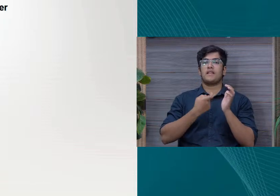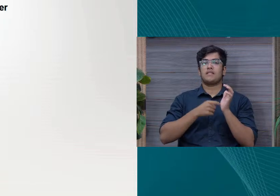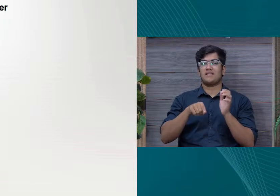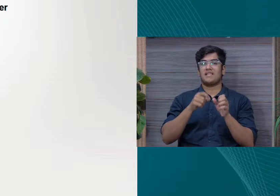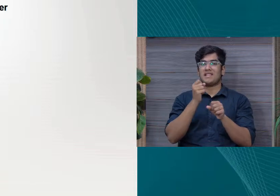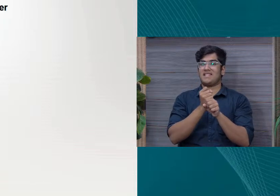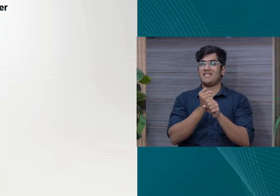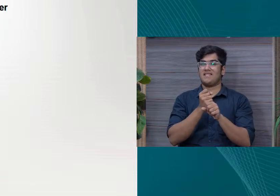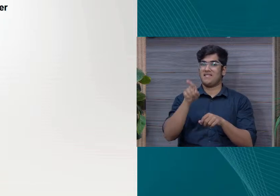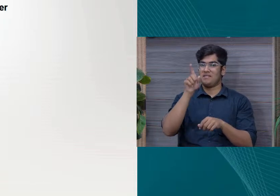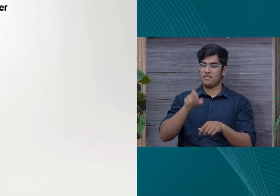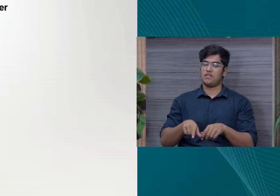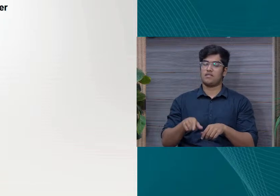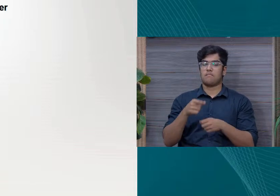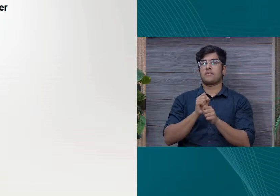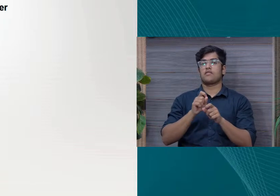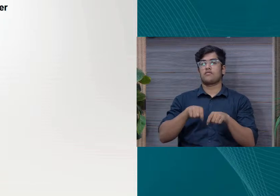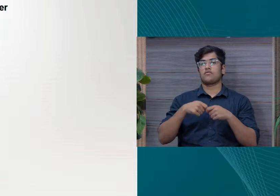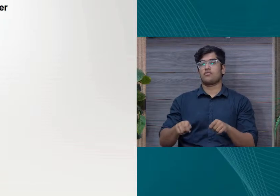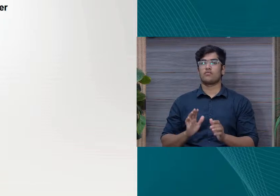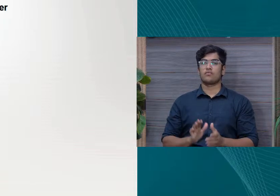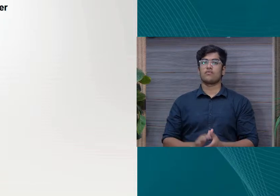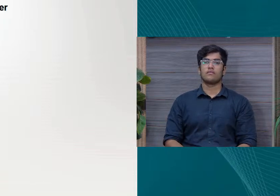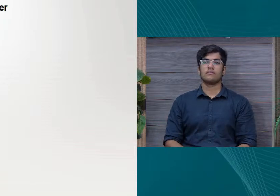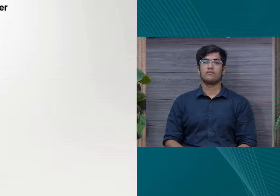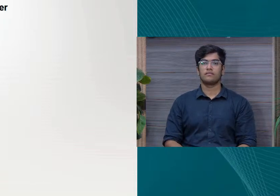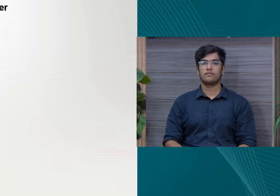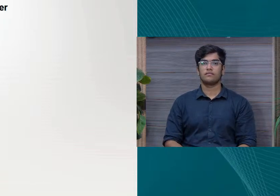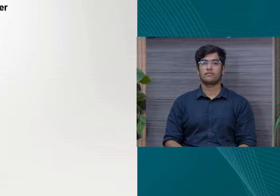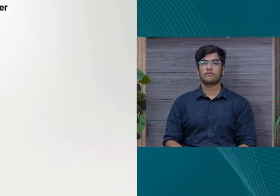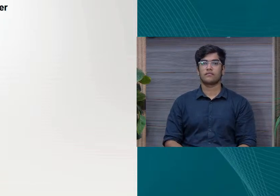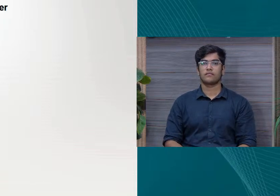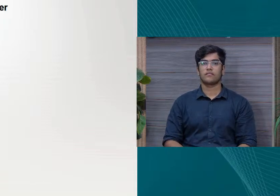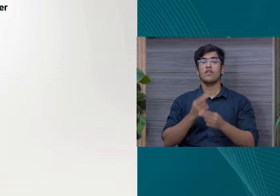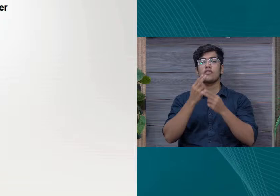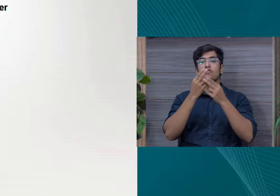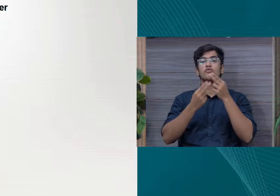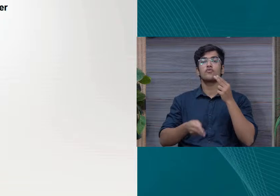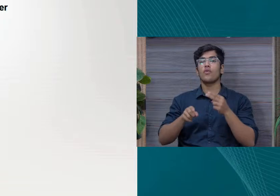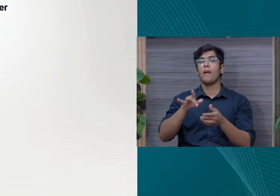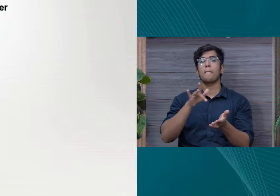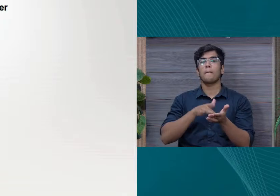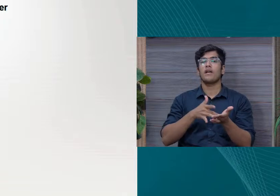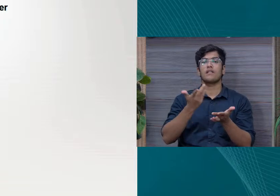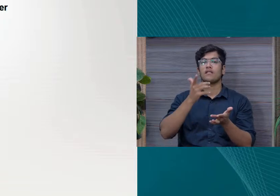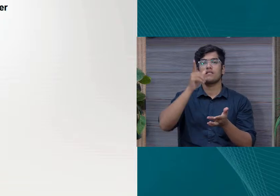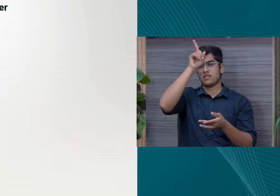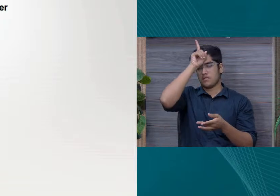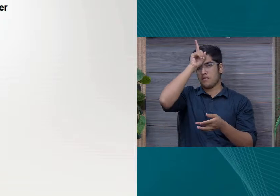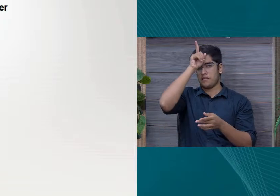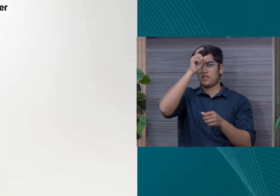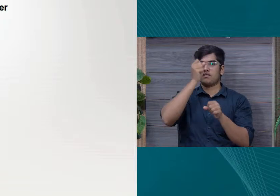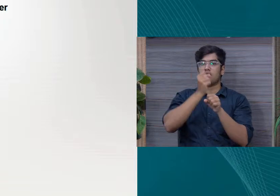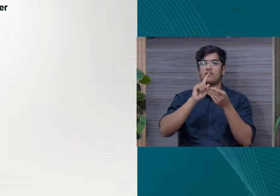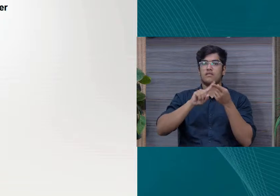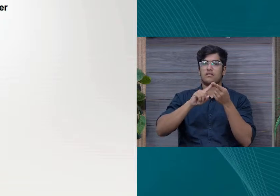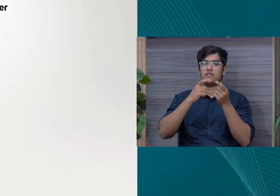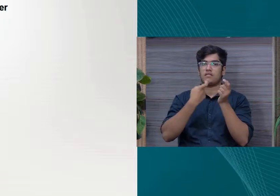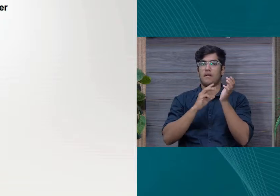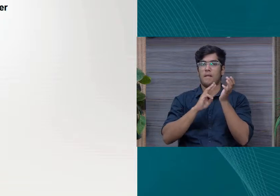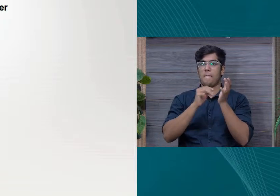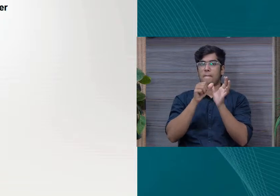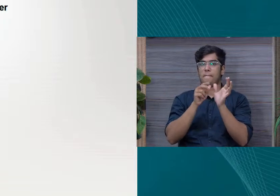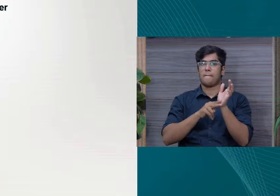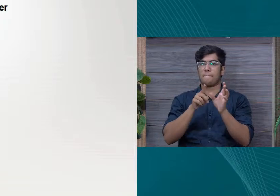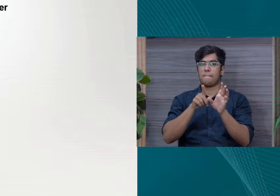shoes. Okay. Then the story is set in Germany. That is why it talks about Gessler.